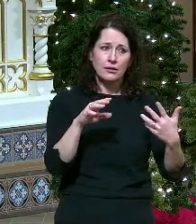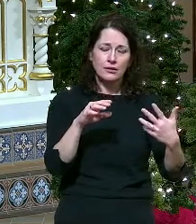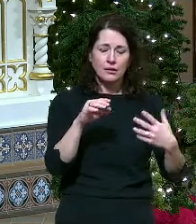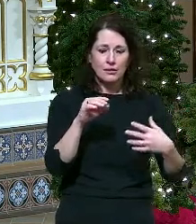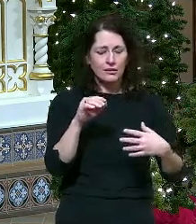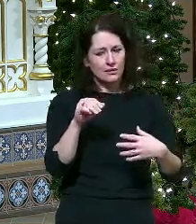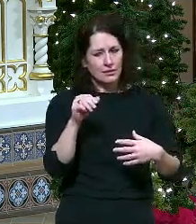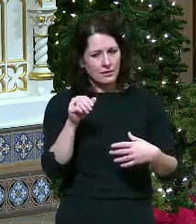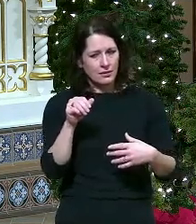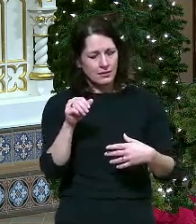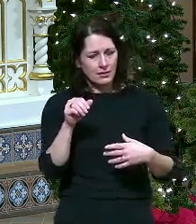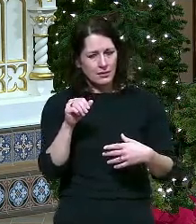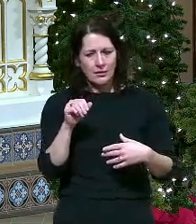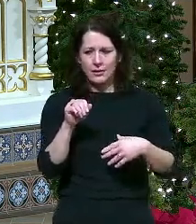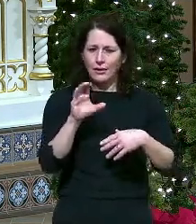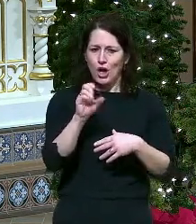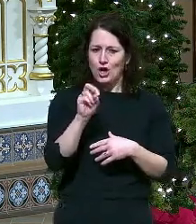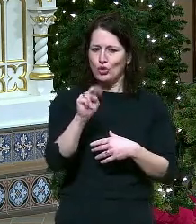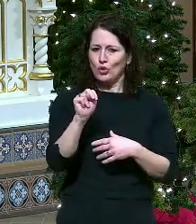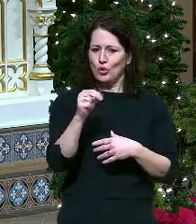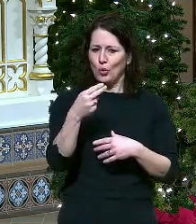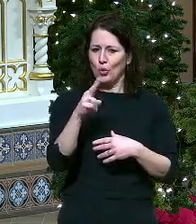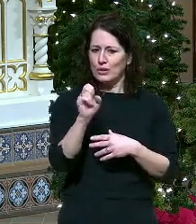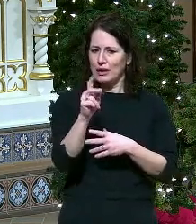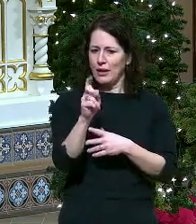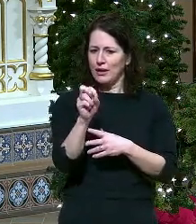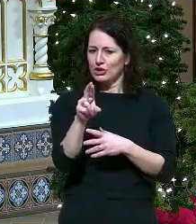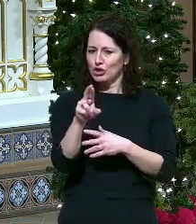Cornhusker fan, Hawkeye fan,